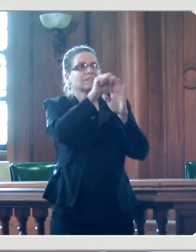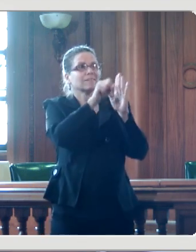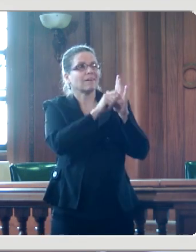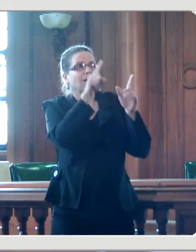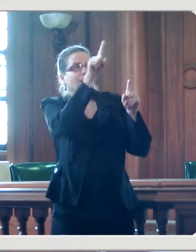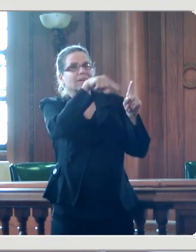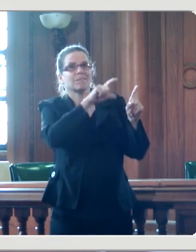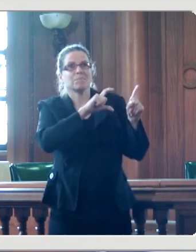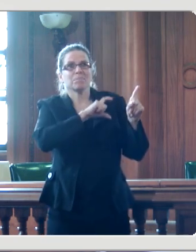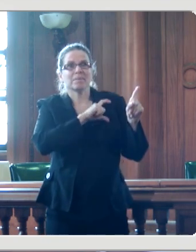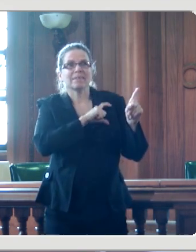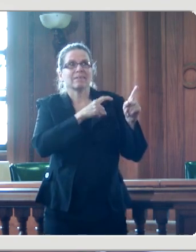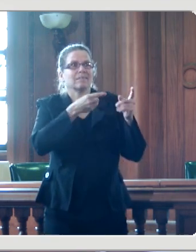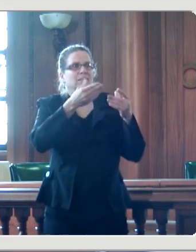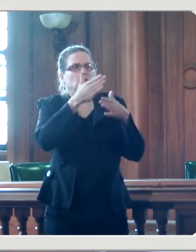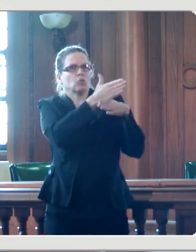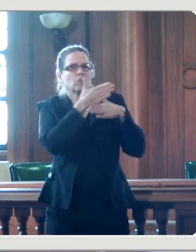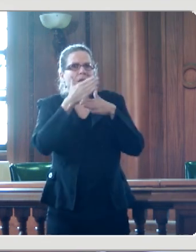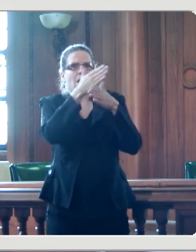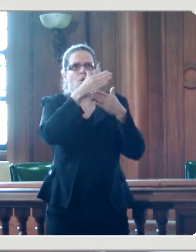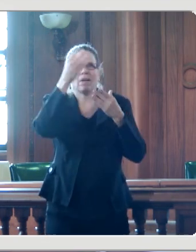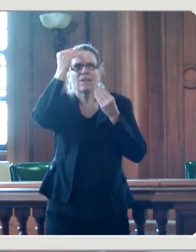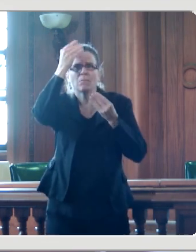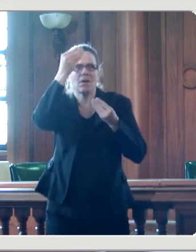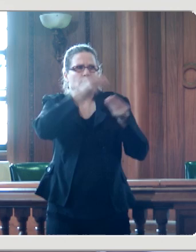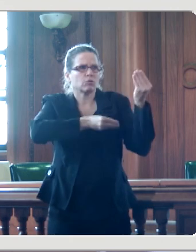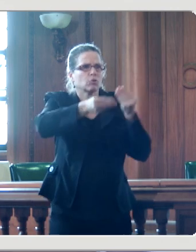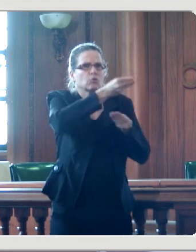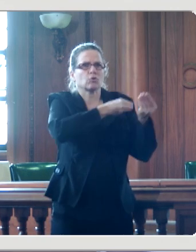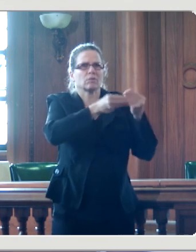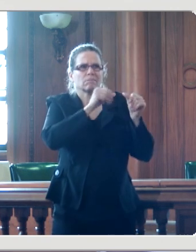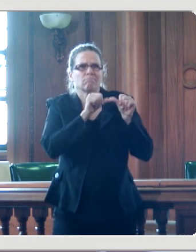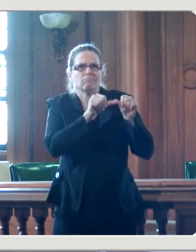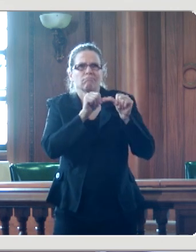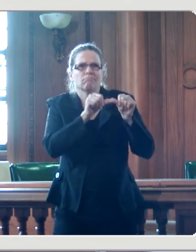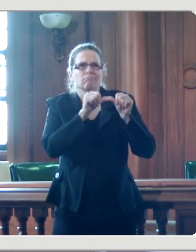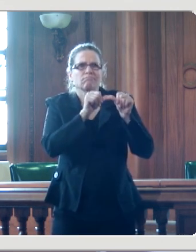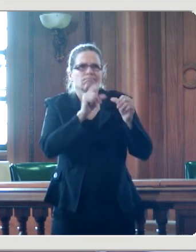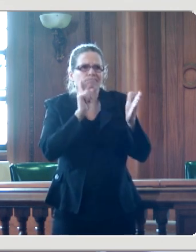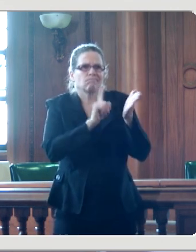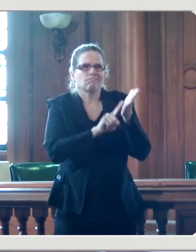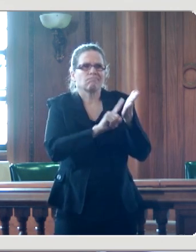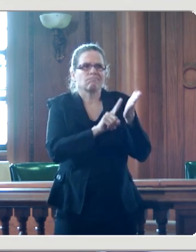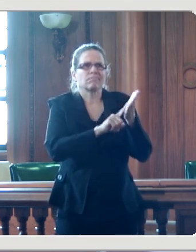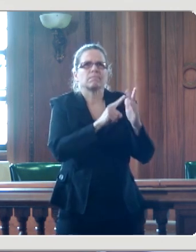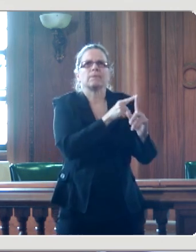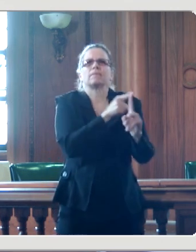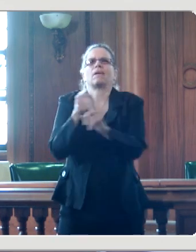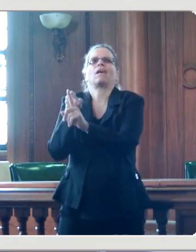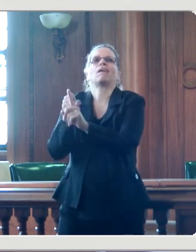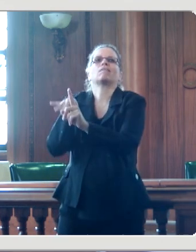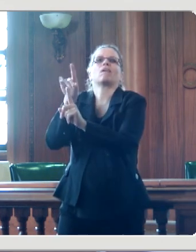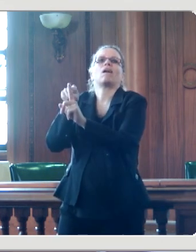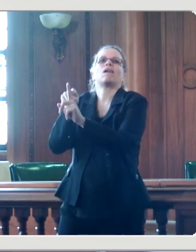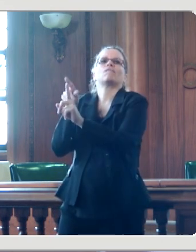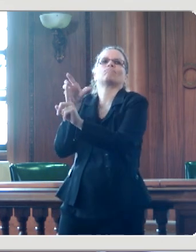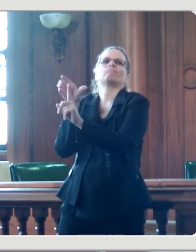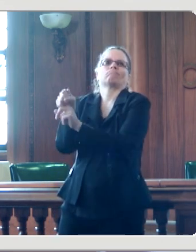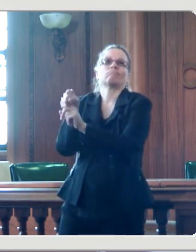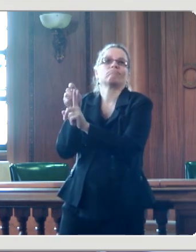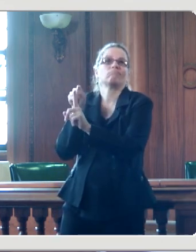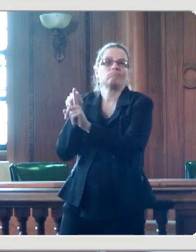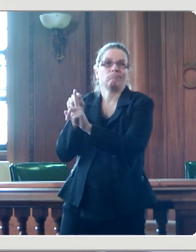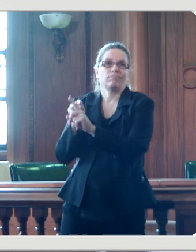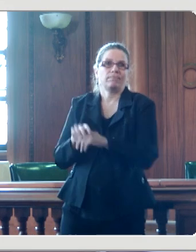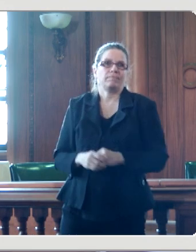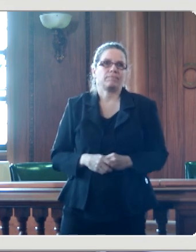working at 24/7 to apprehend this individual, and again, I hope that he is